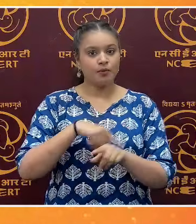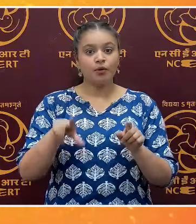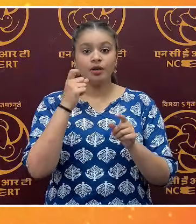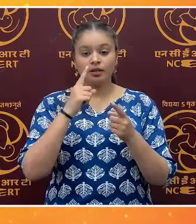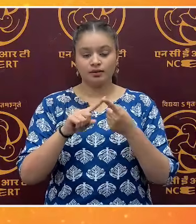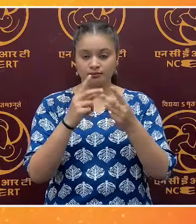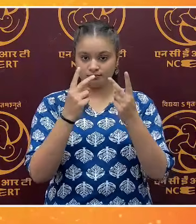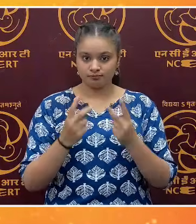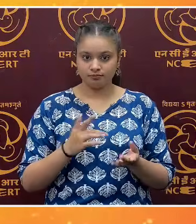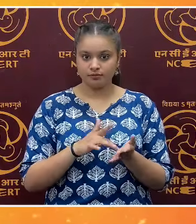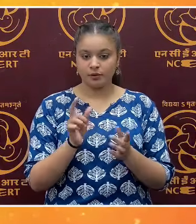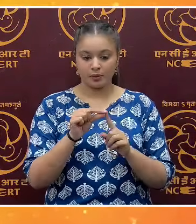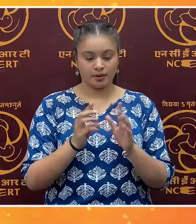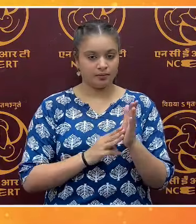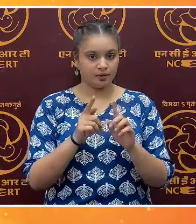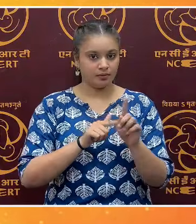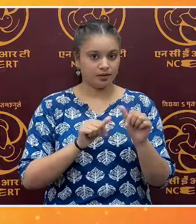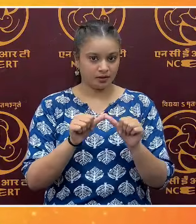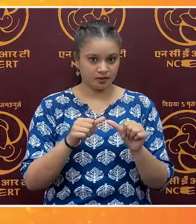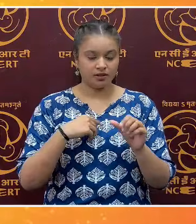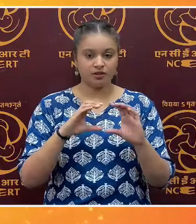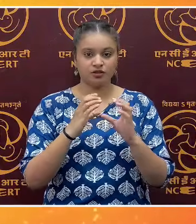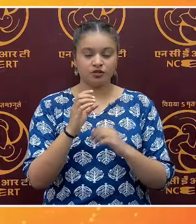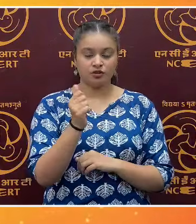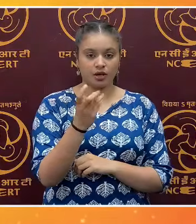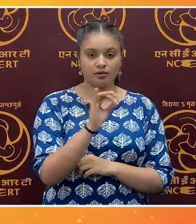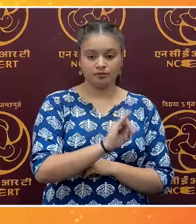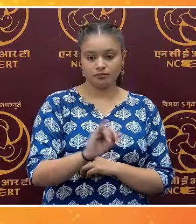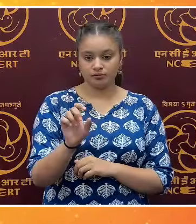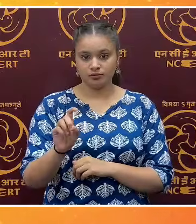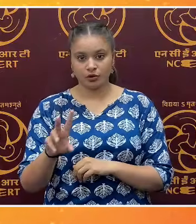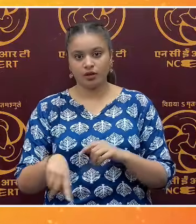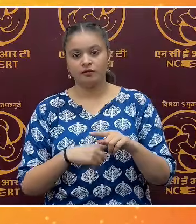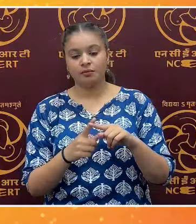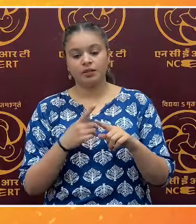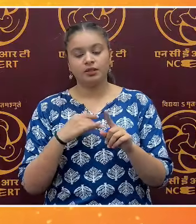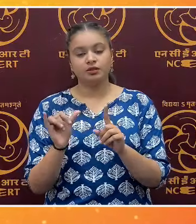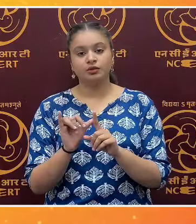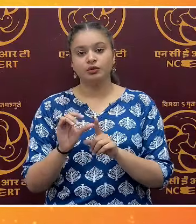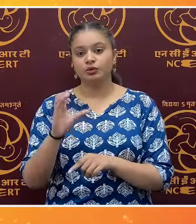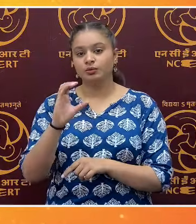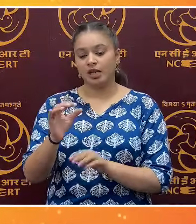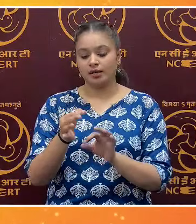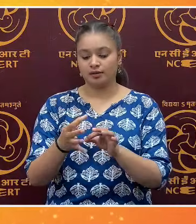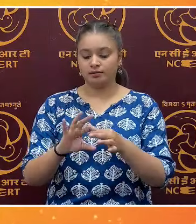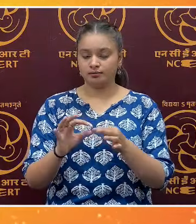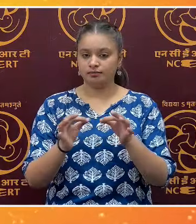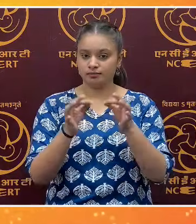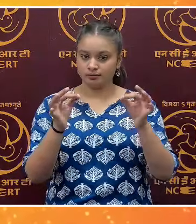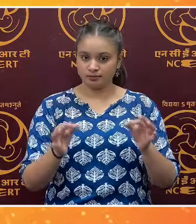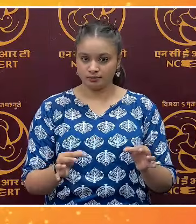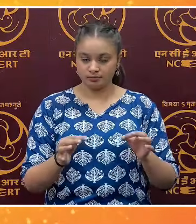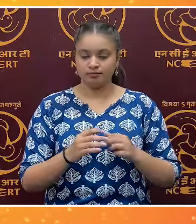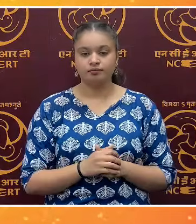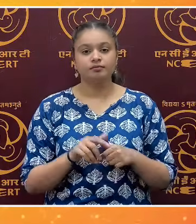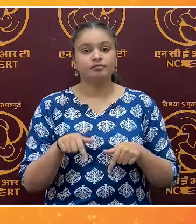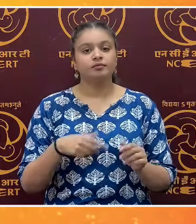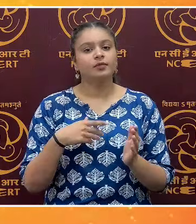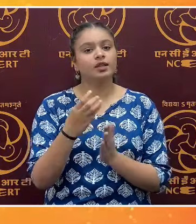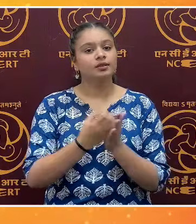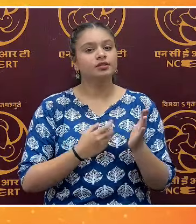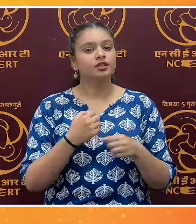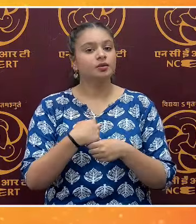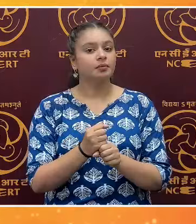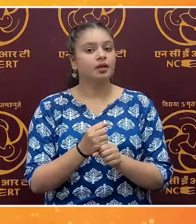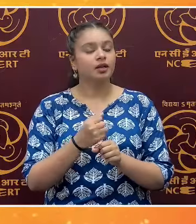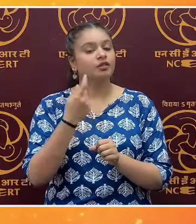now on PM eVidya channels 6 to 12 and also on our YouTube handle NCERT Official. This session is